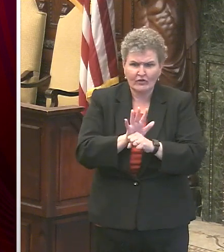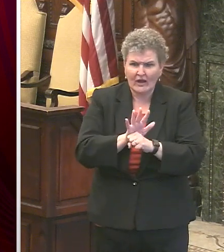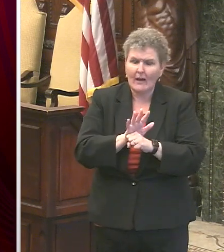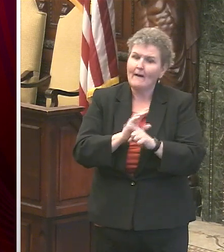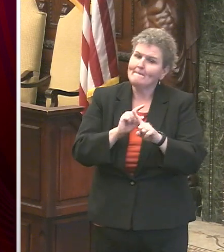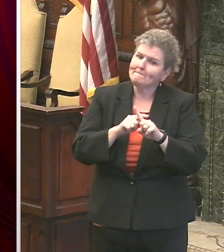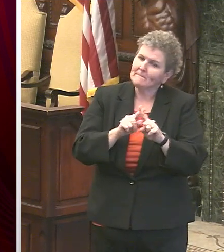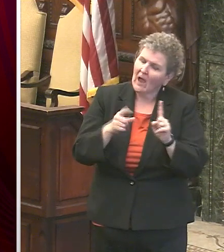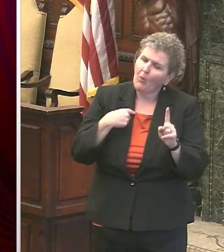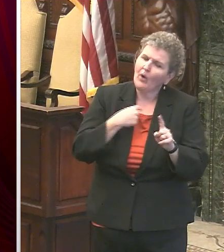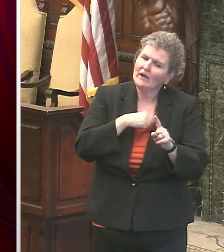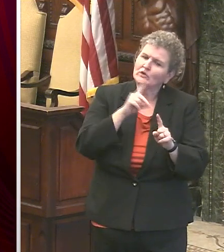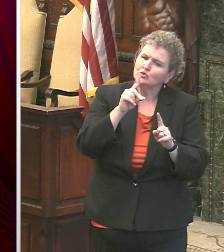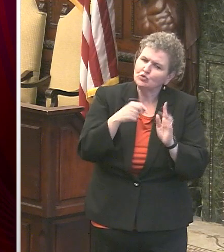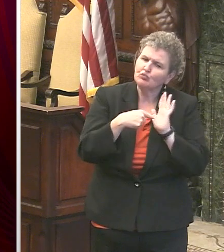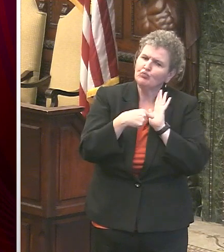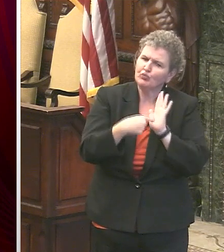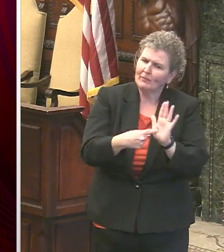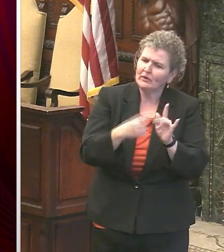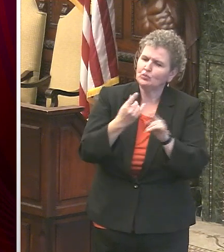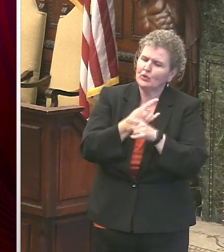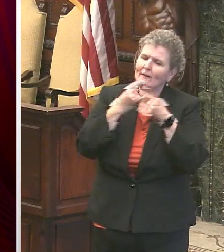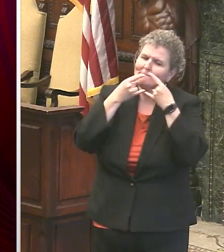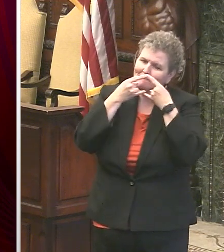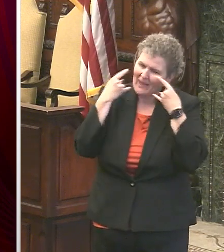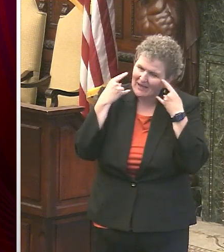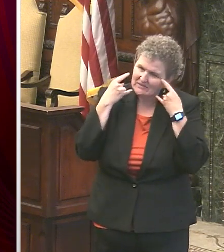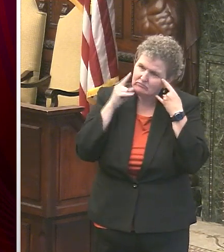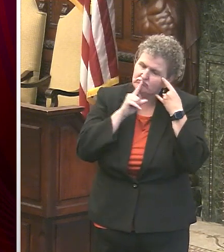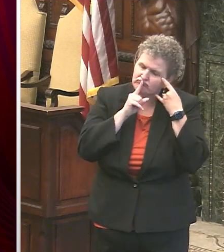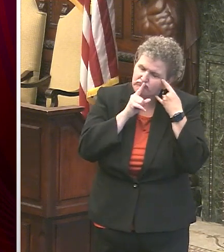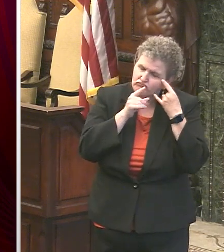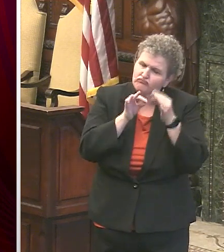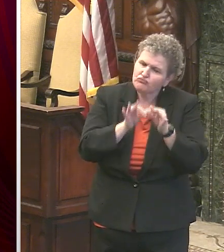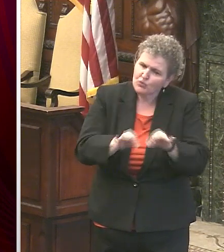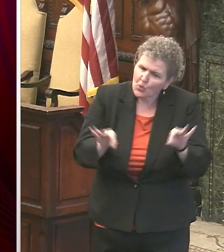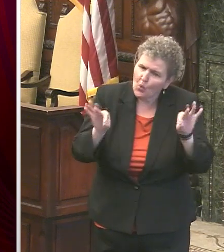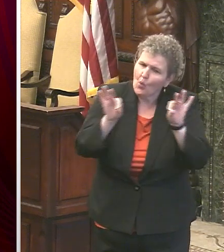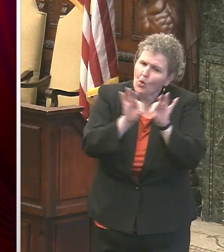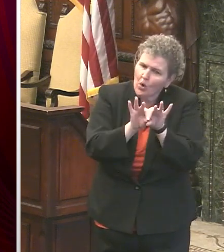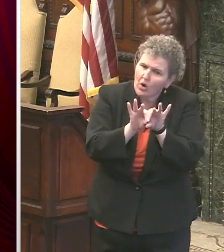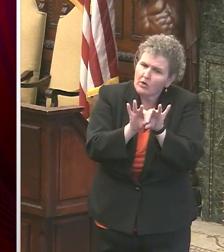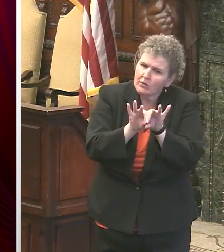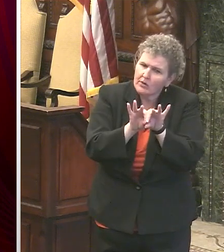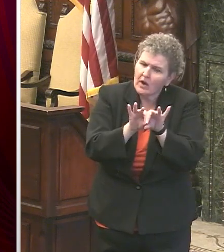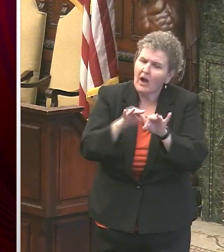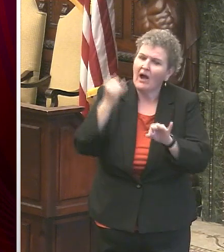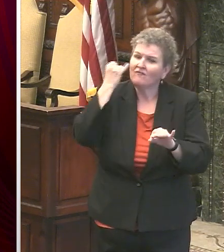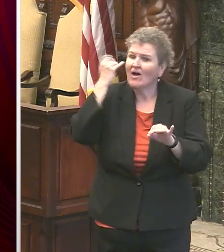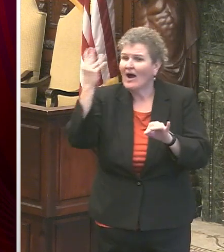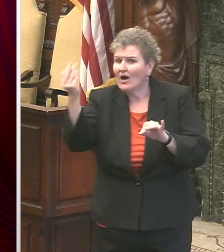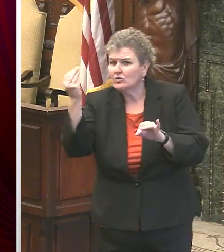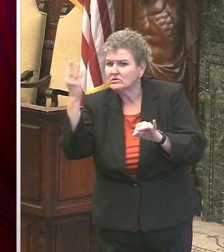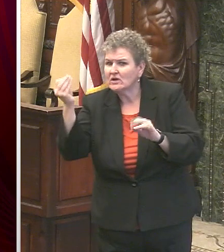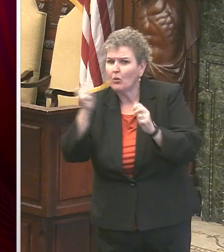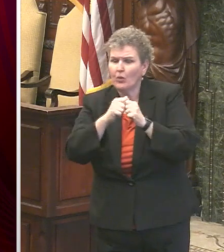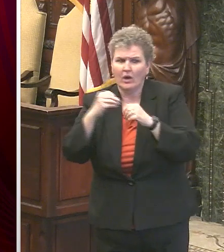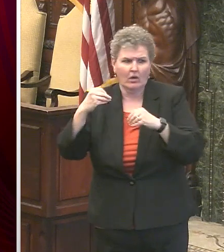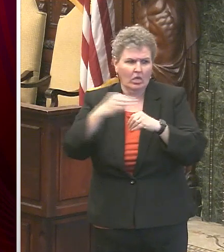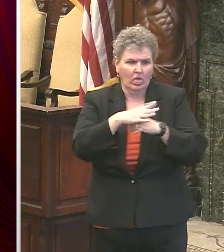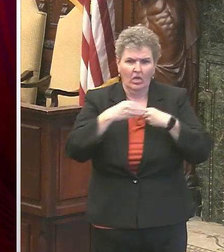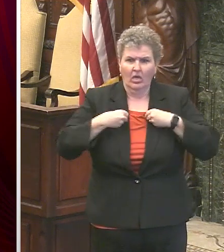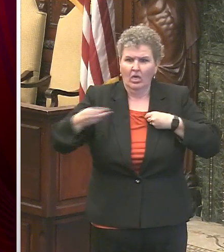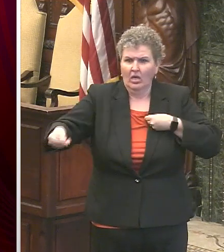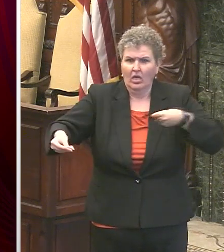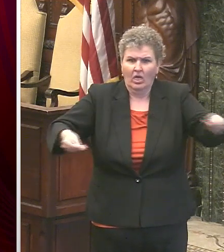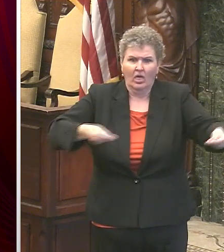that even outdoors, people wear masks. That's extremely important. If people are standing next to each other outdoors, they can clearly spread the virus from one person to another if they're